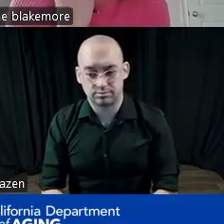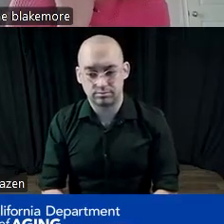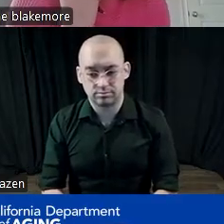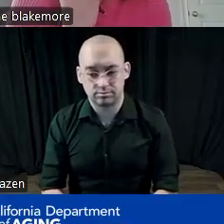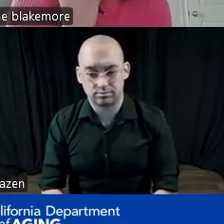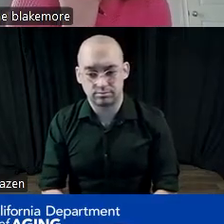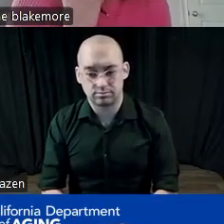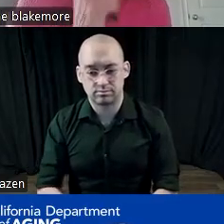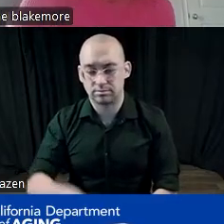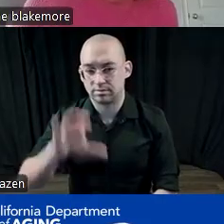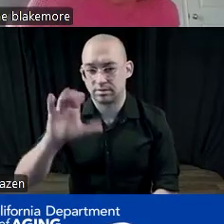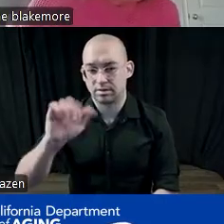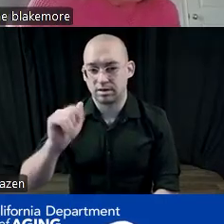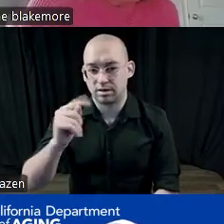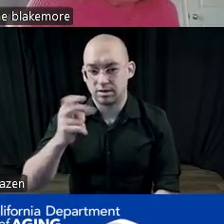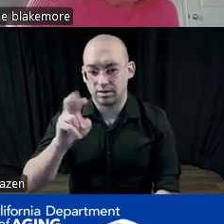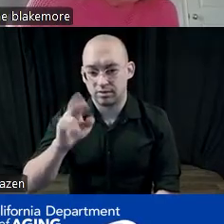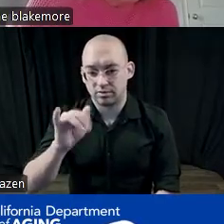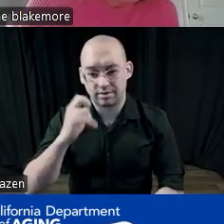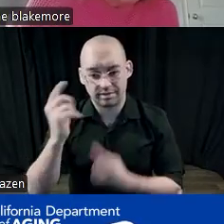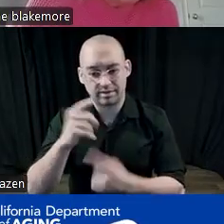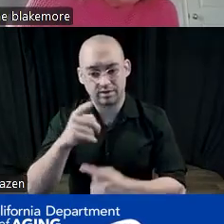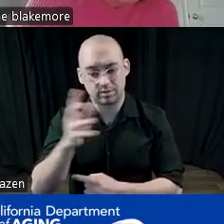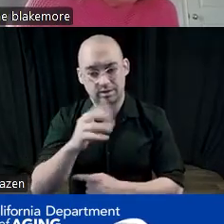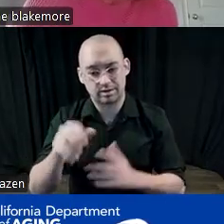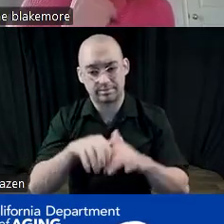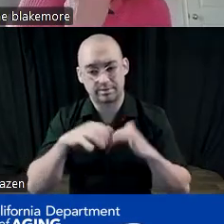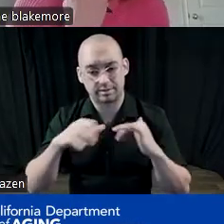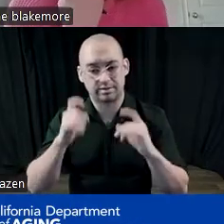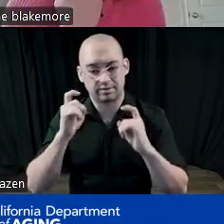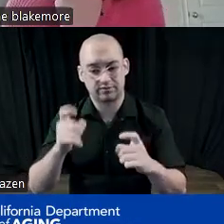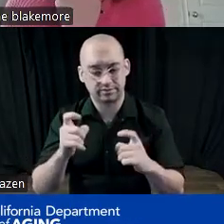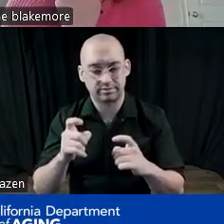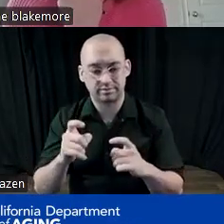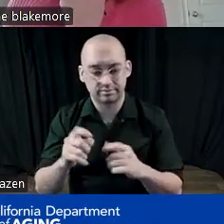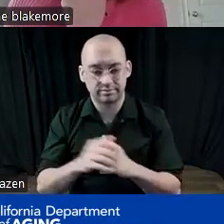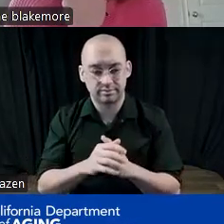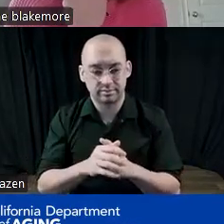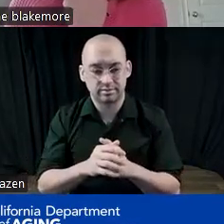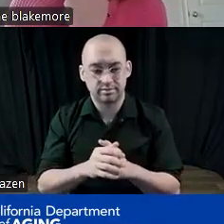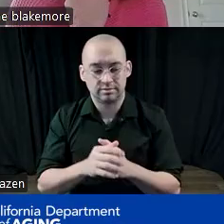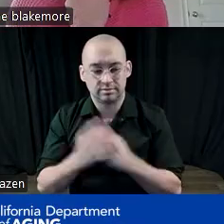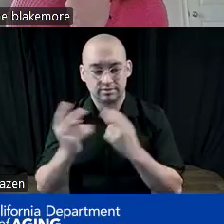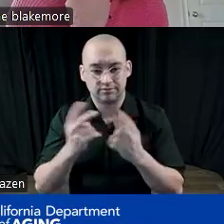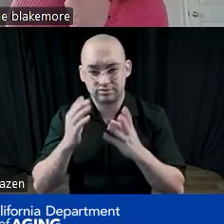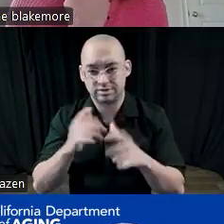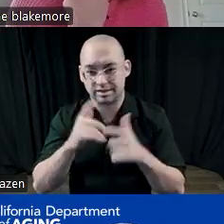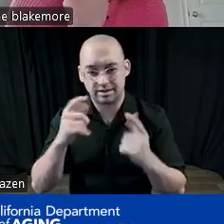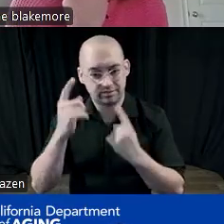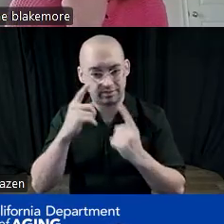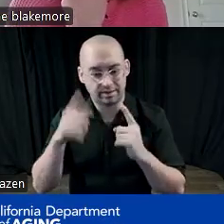Catherine, I think that you and the committee have given the attendees lots to think